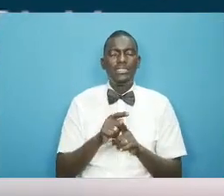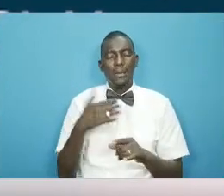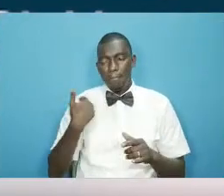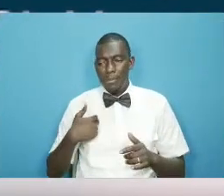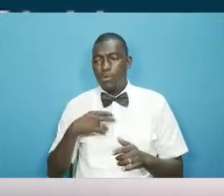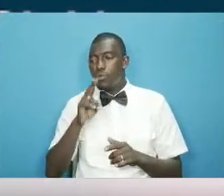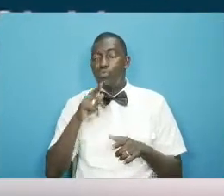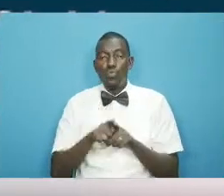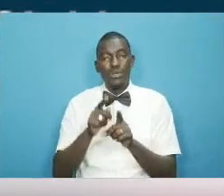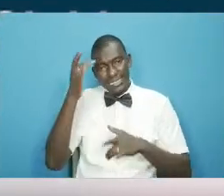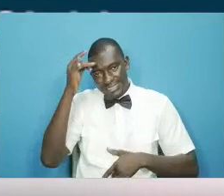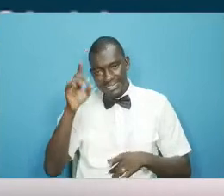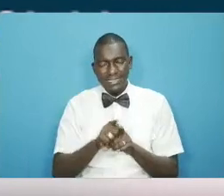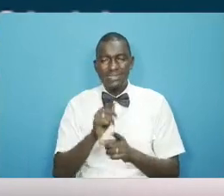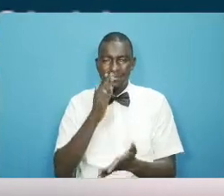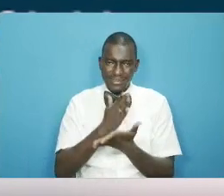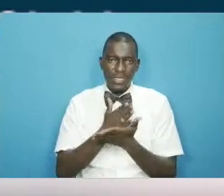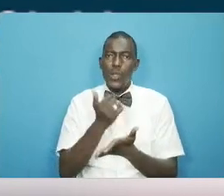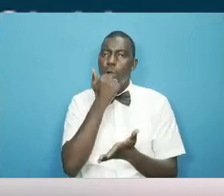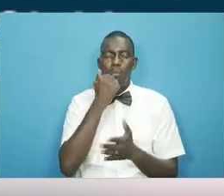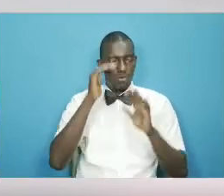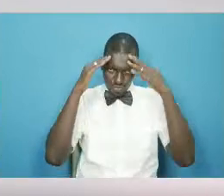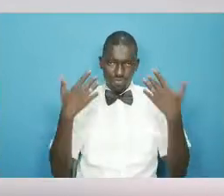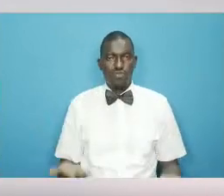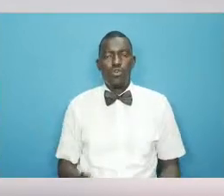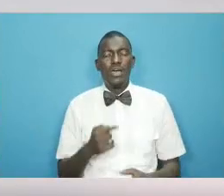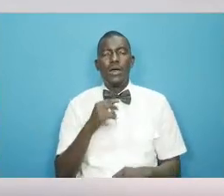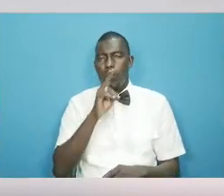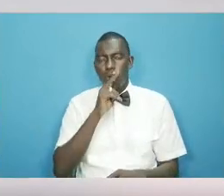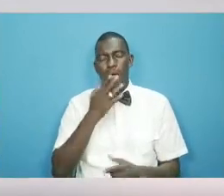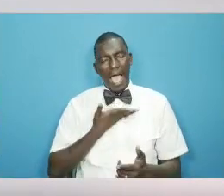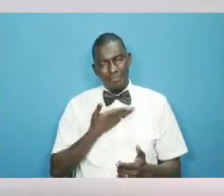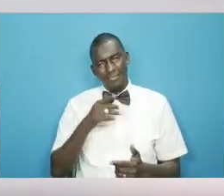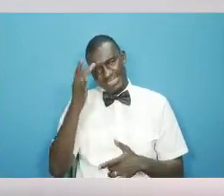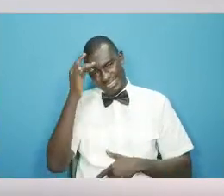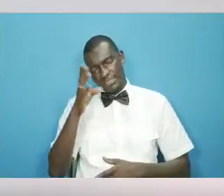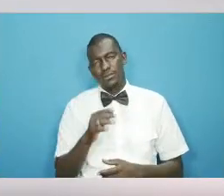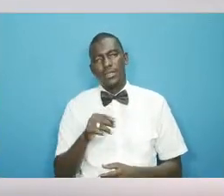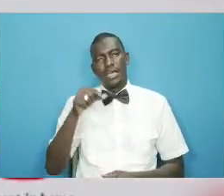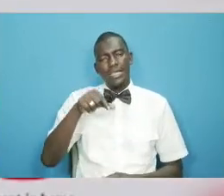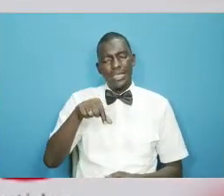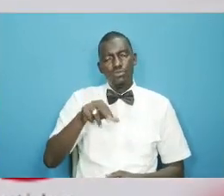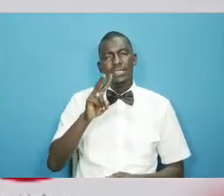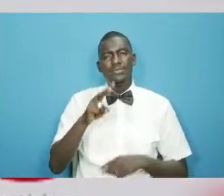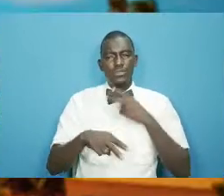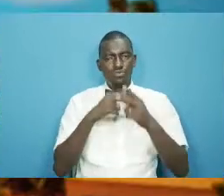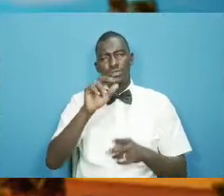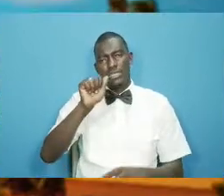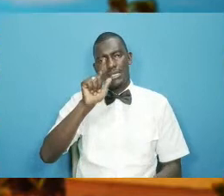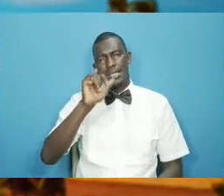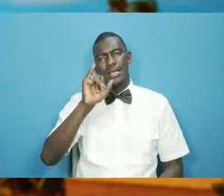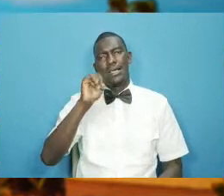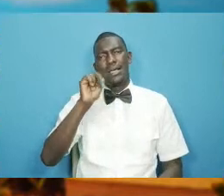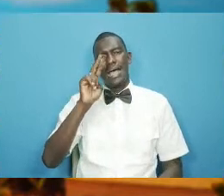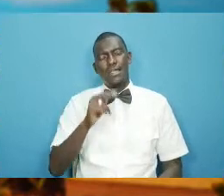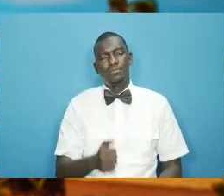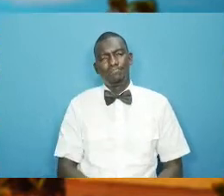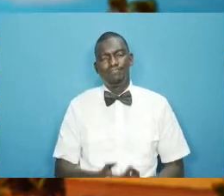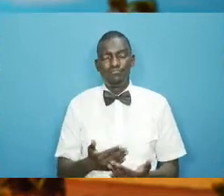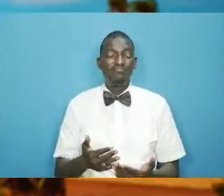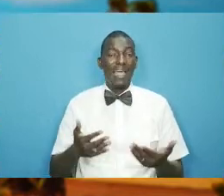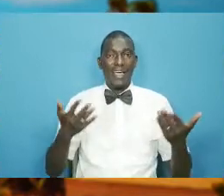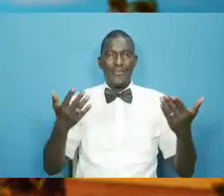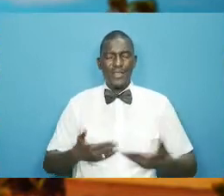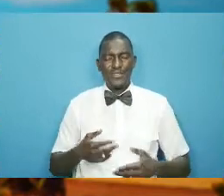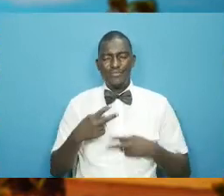disease in the Gambia, the exact figure is unknown. Reporting for QTV News, I am Alucise. Indeed, some welcoming